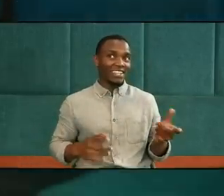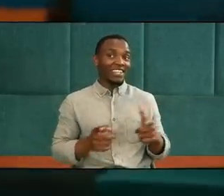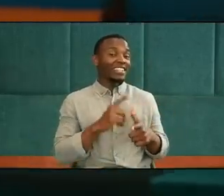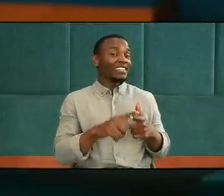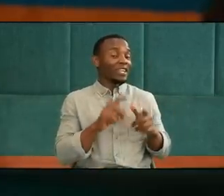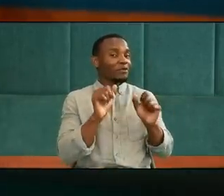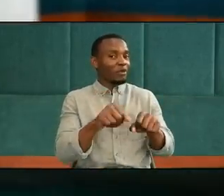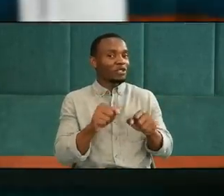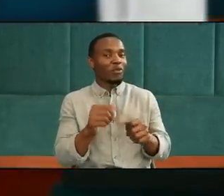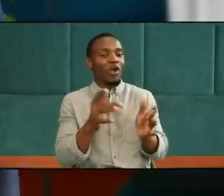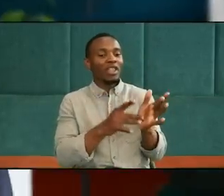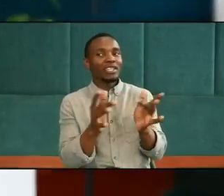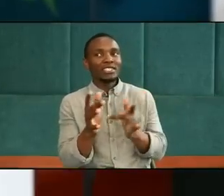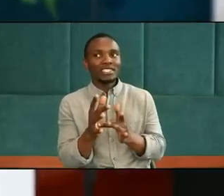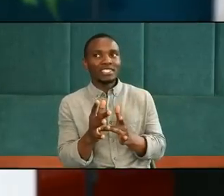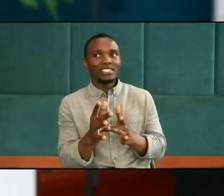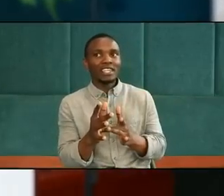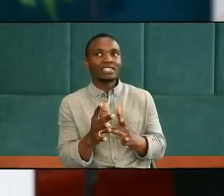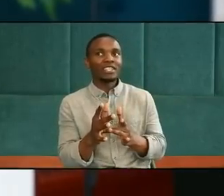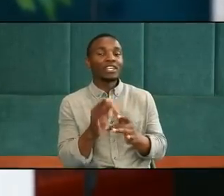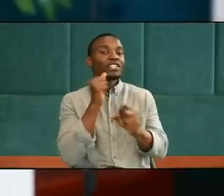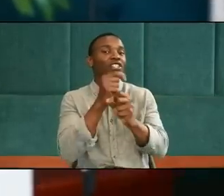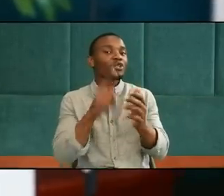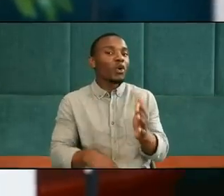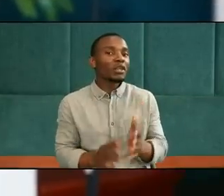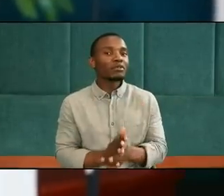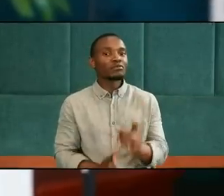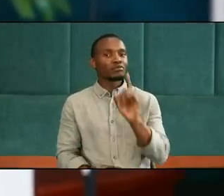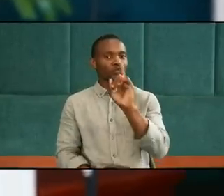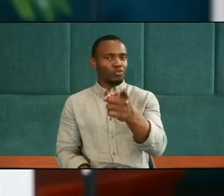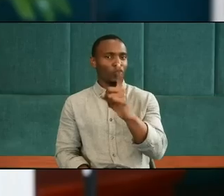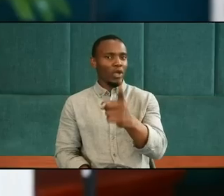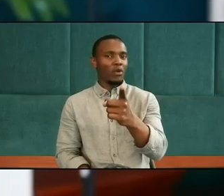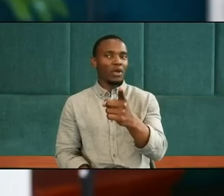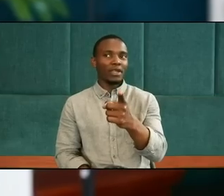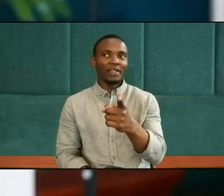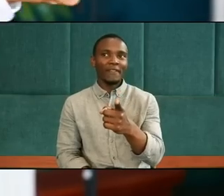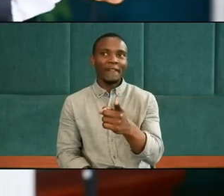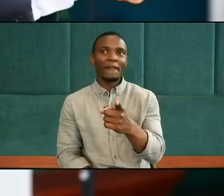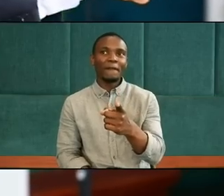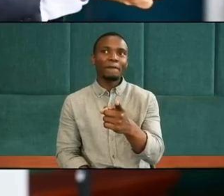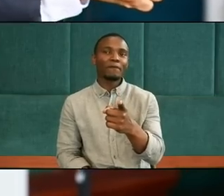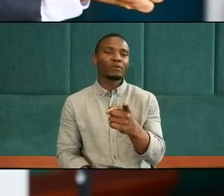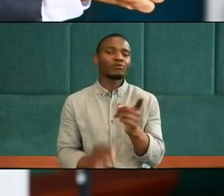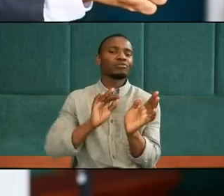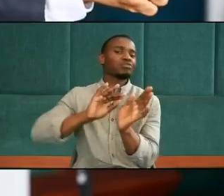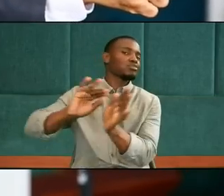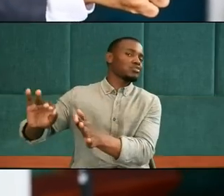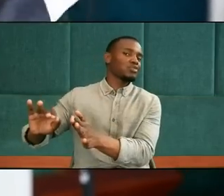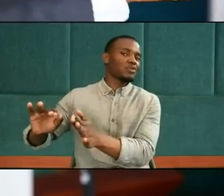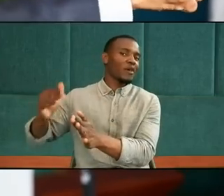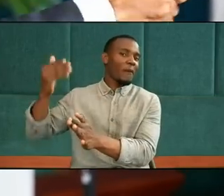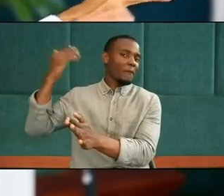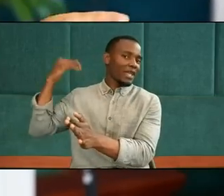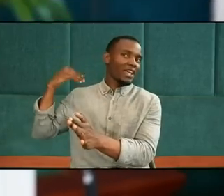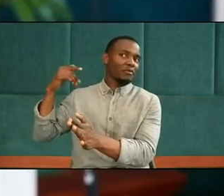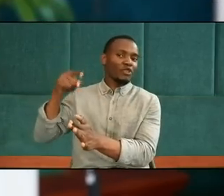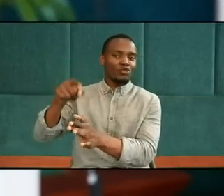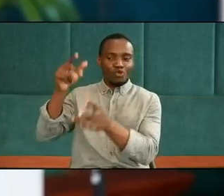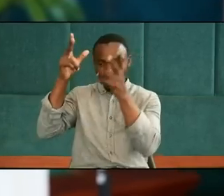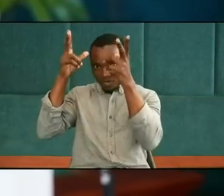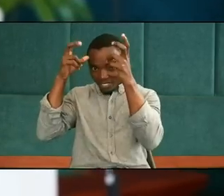Jesus would have put his finger straight in his face and says, "Get behind me,